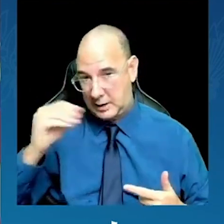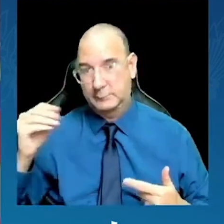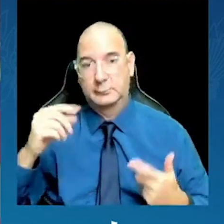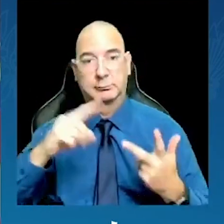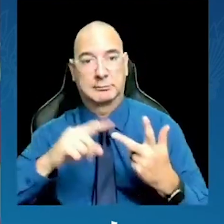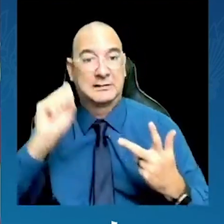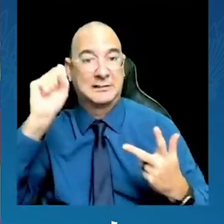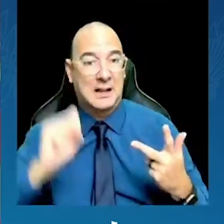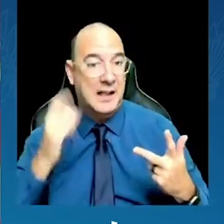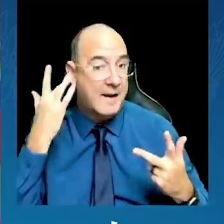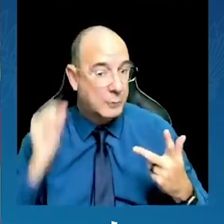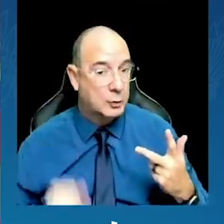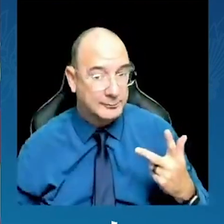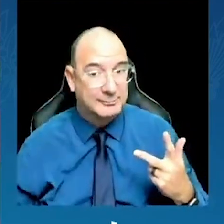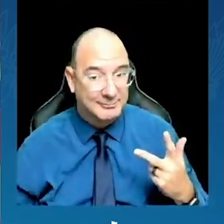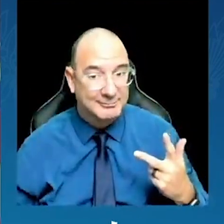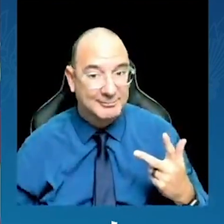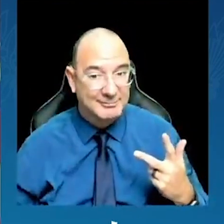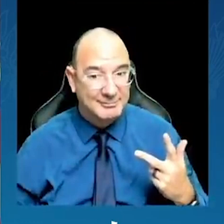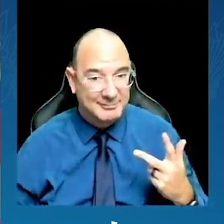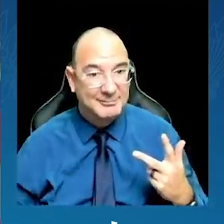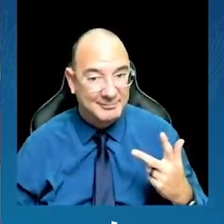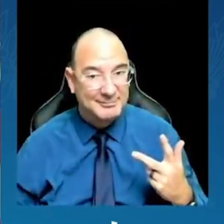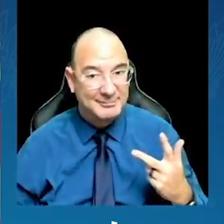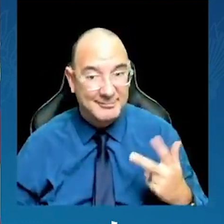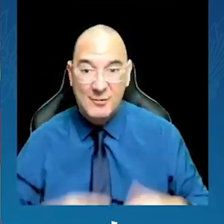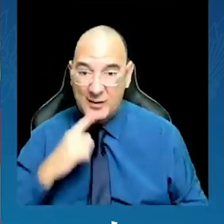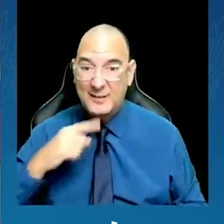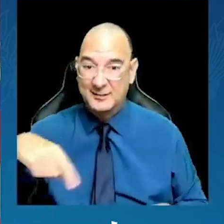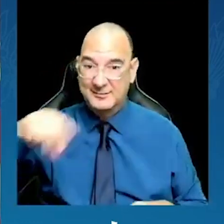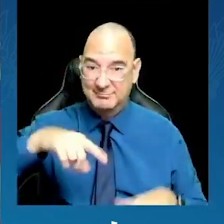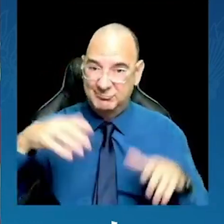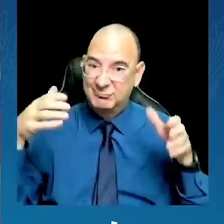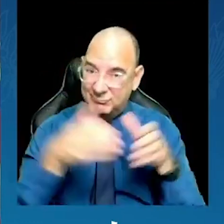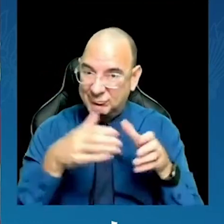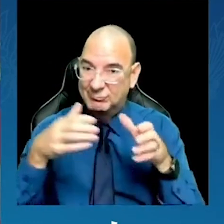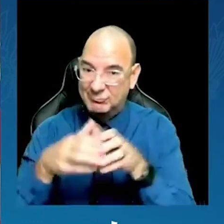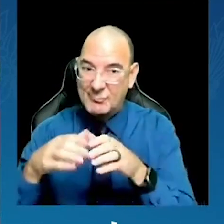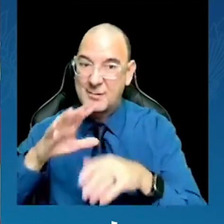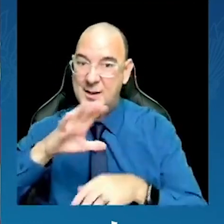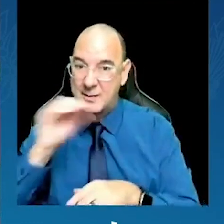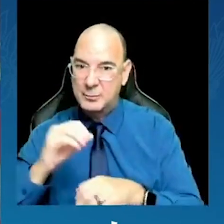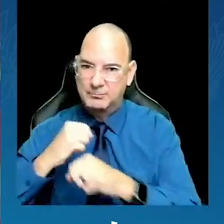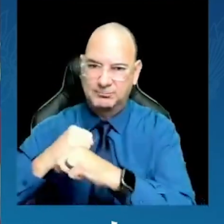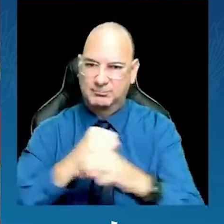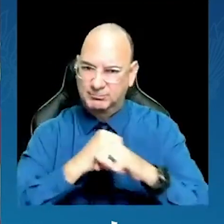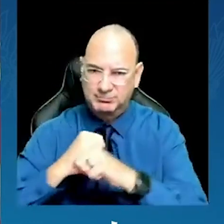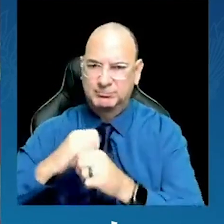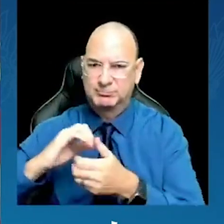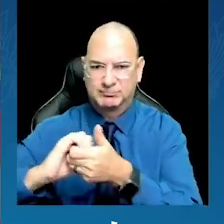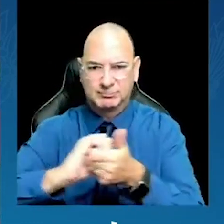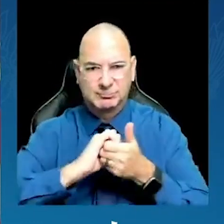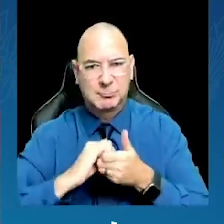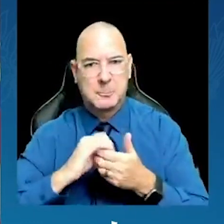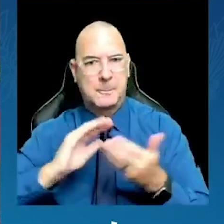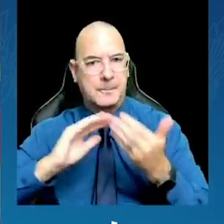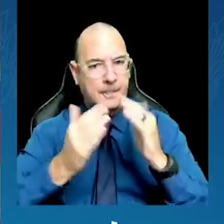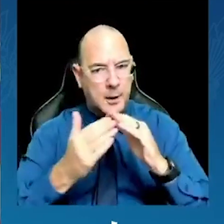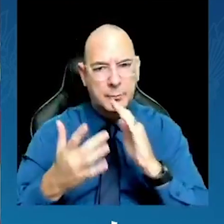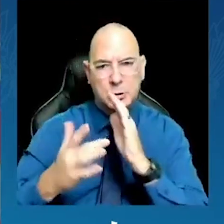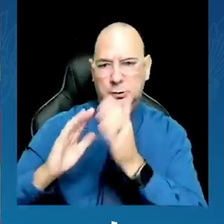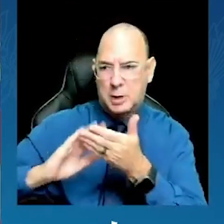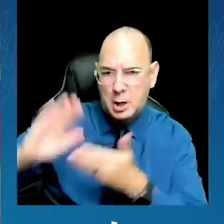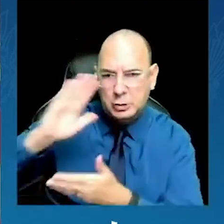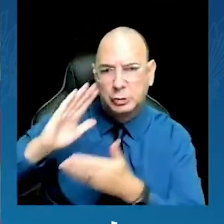coalition of companies will partner with our community colleges, with our technical schools, and